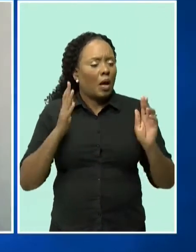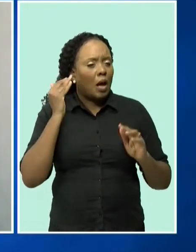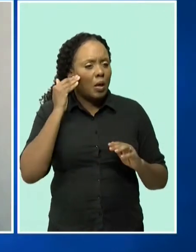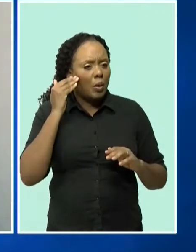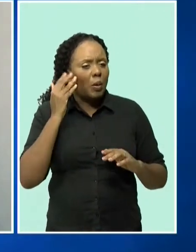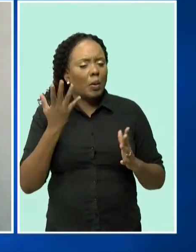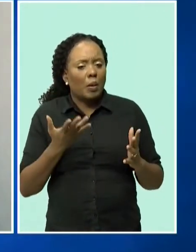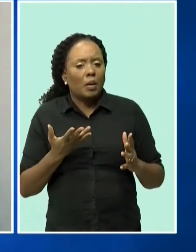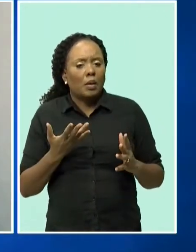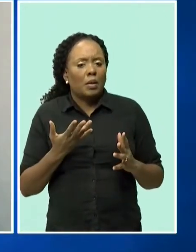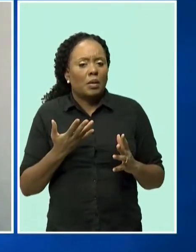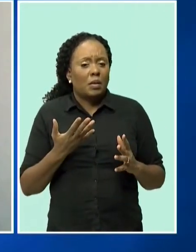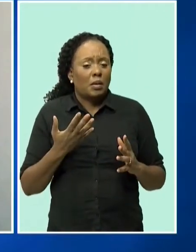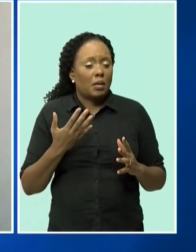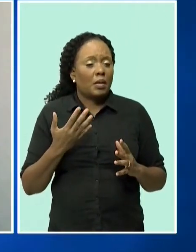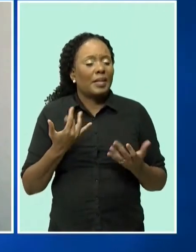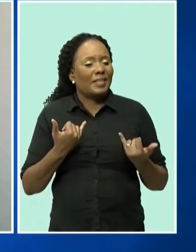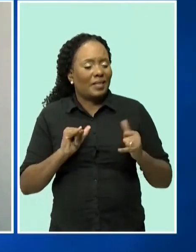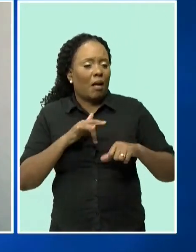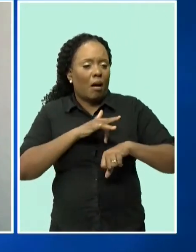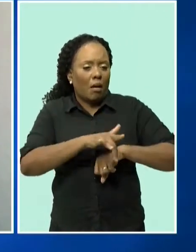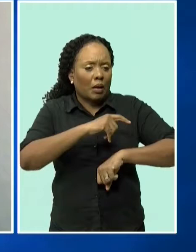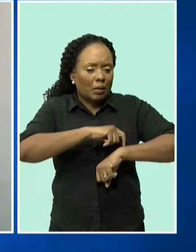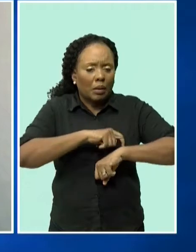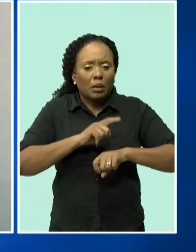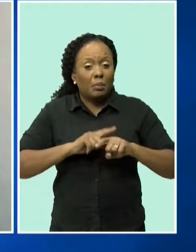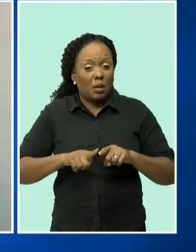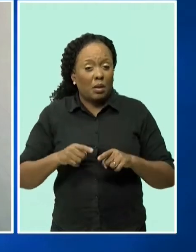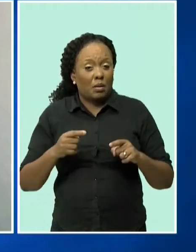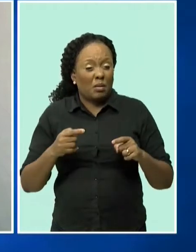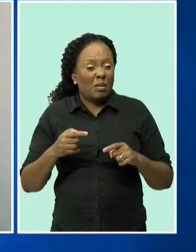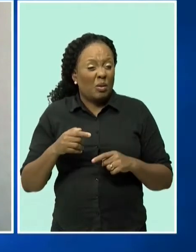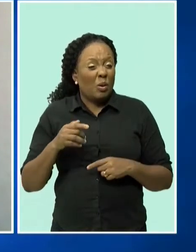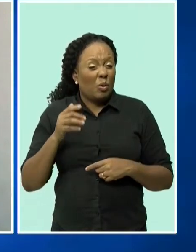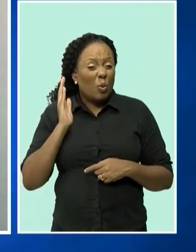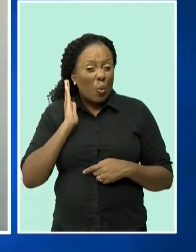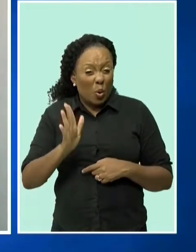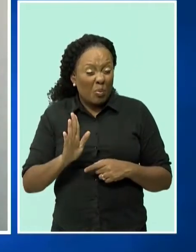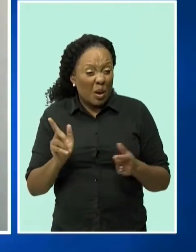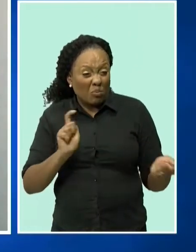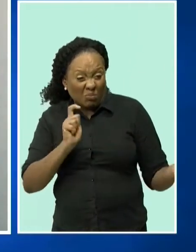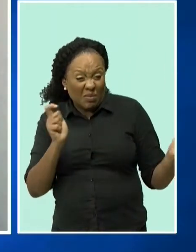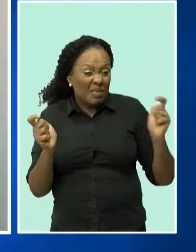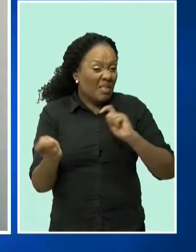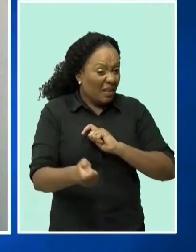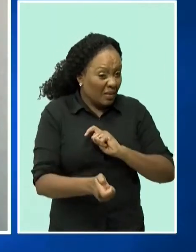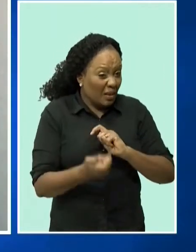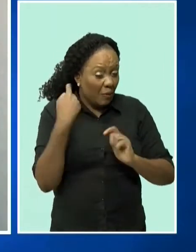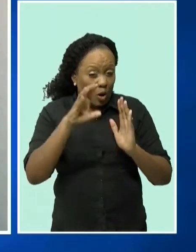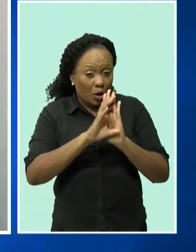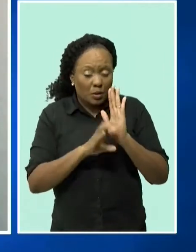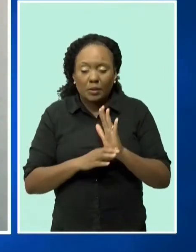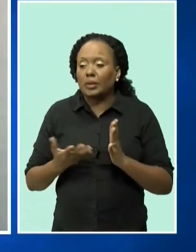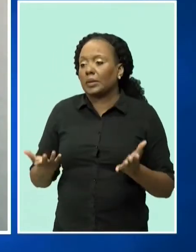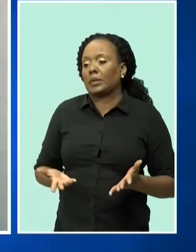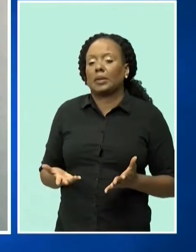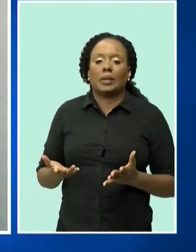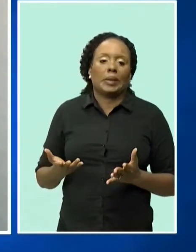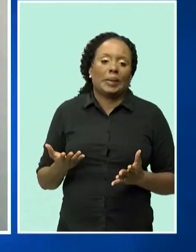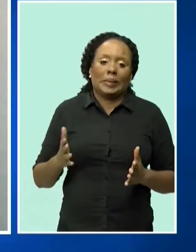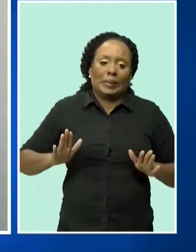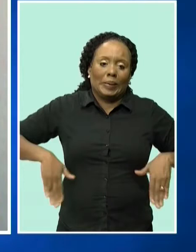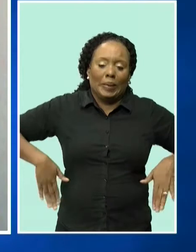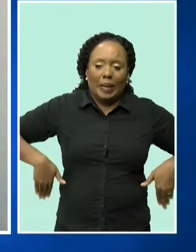but can we expect any major changes to the existing Constitution? It's too early to say that. We will have to do a